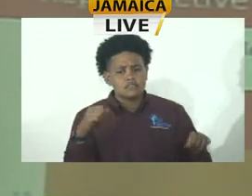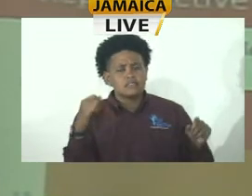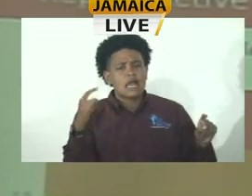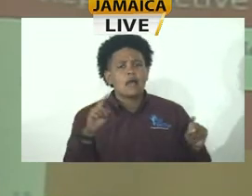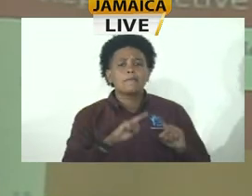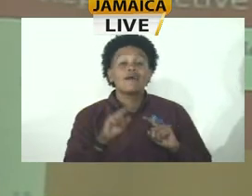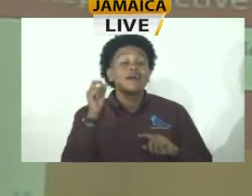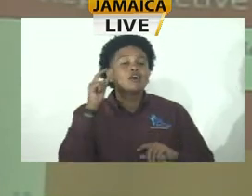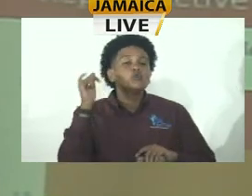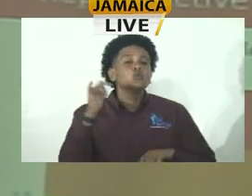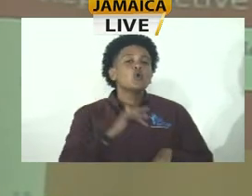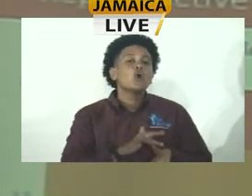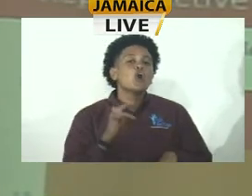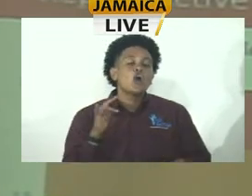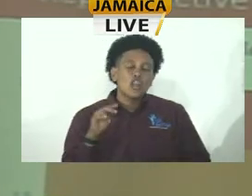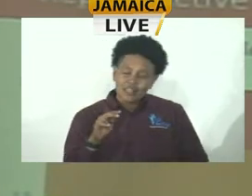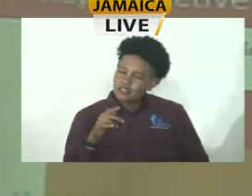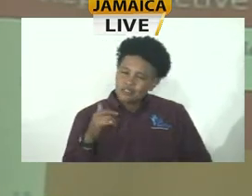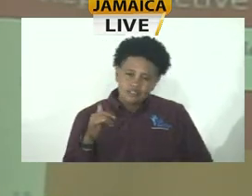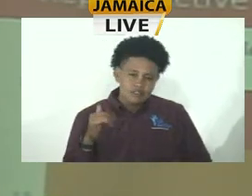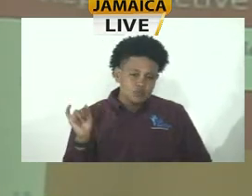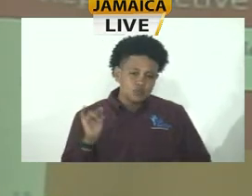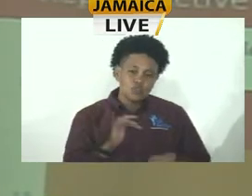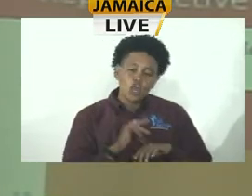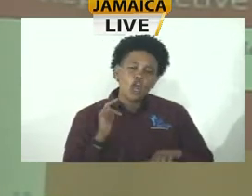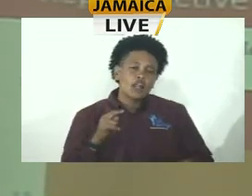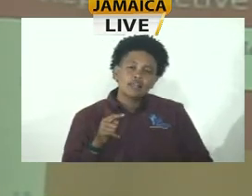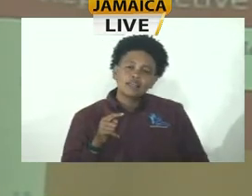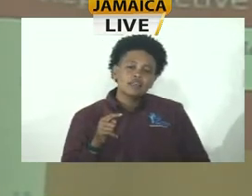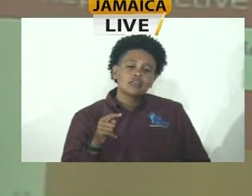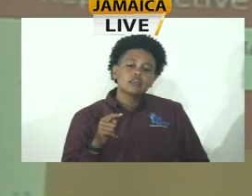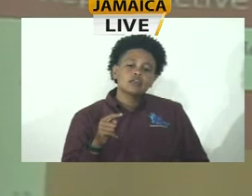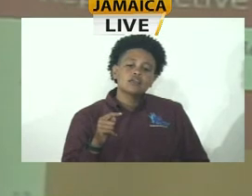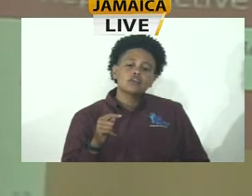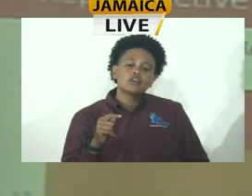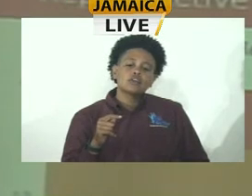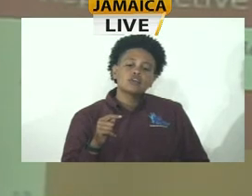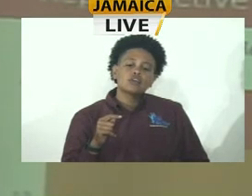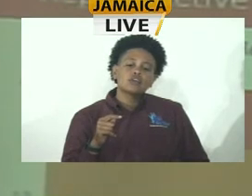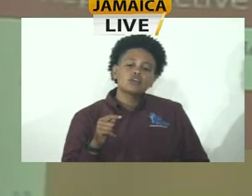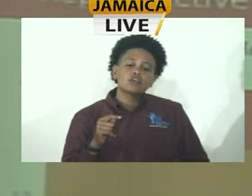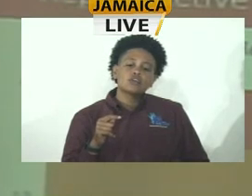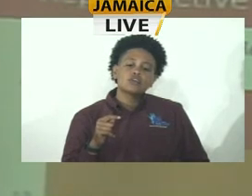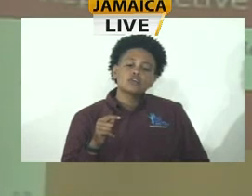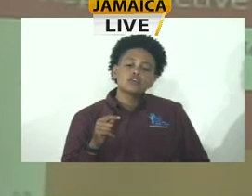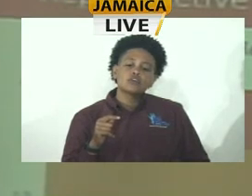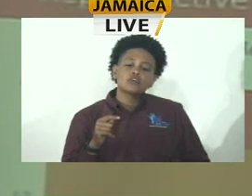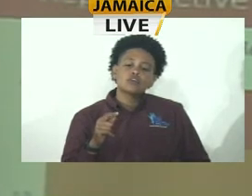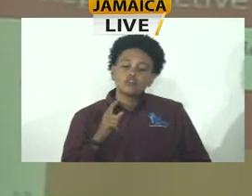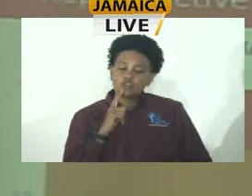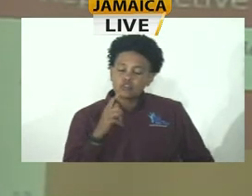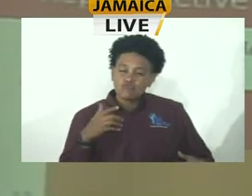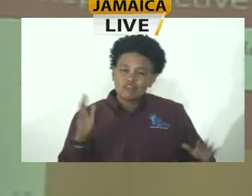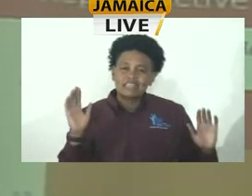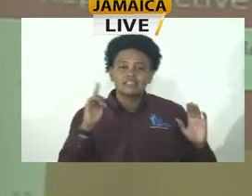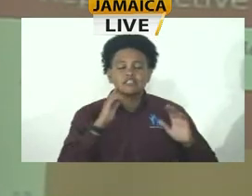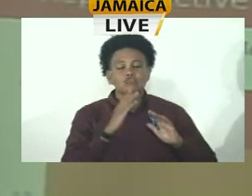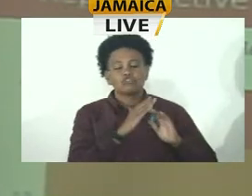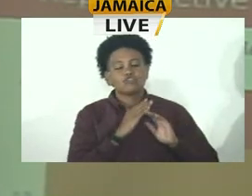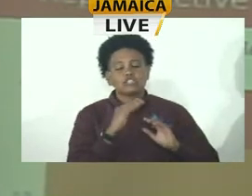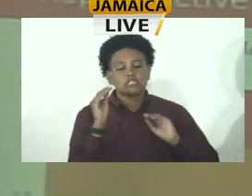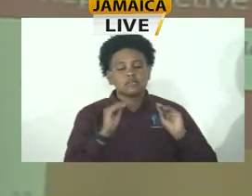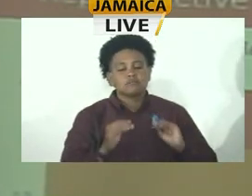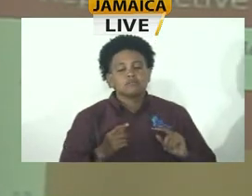early madam speaker too early to release the restrictions that have been put in